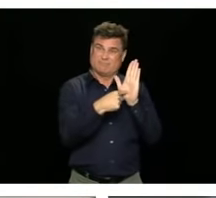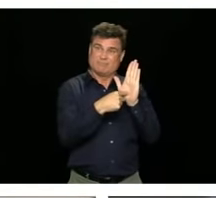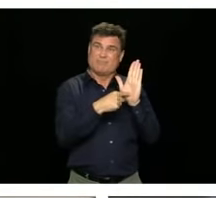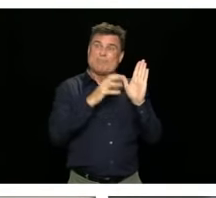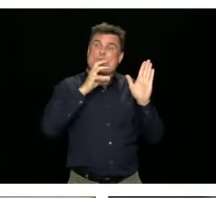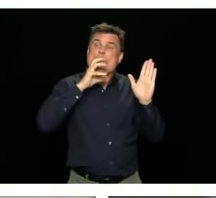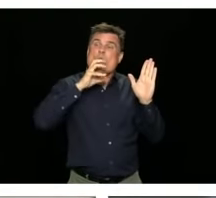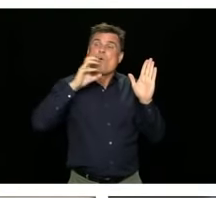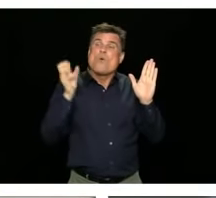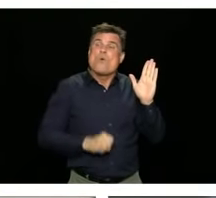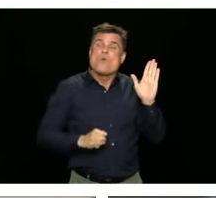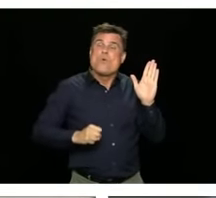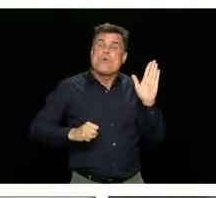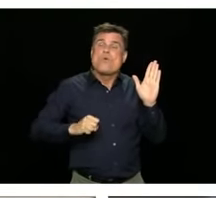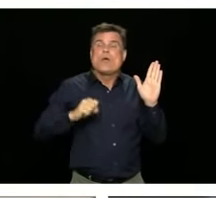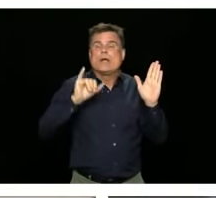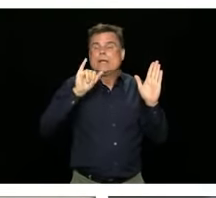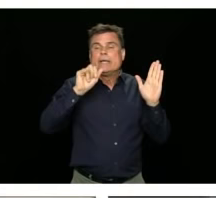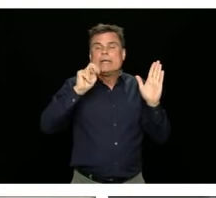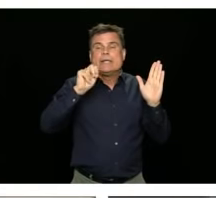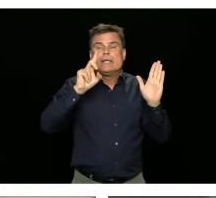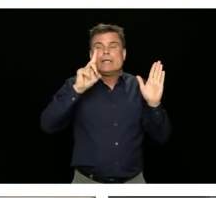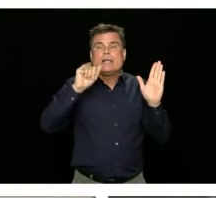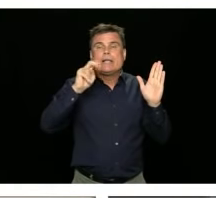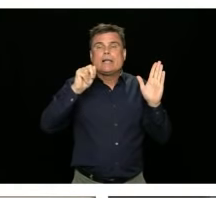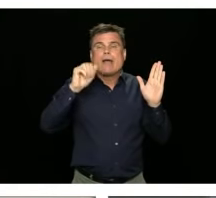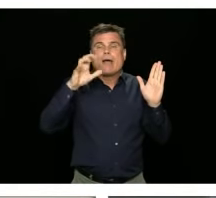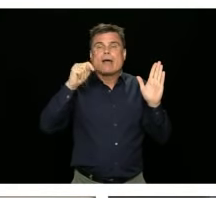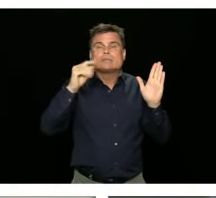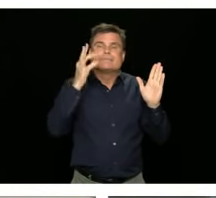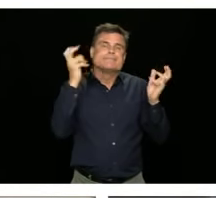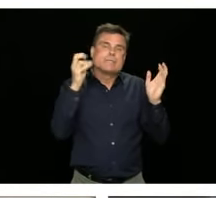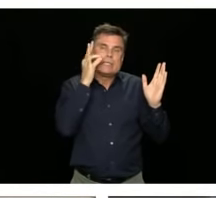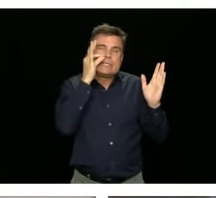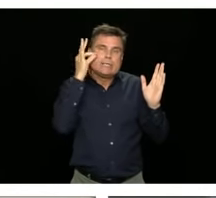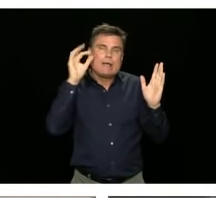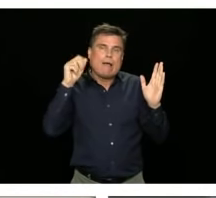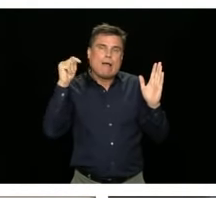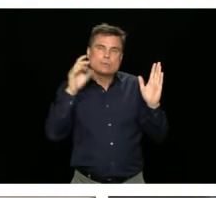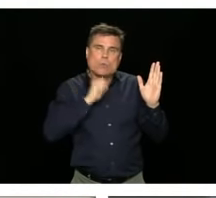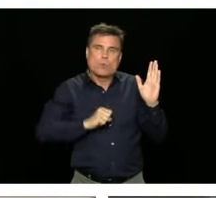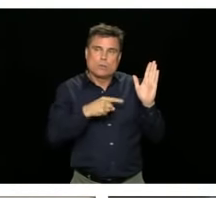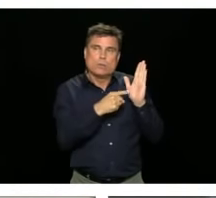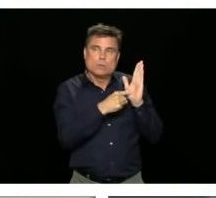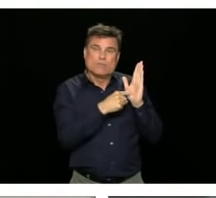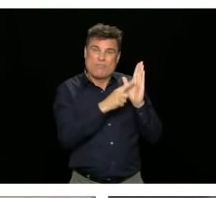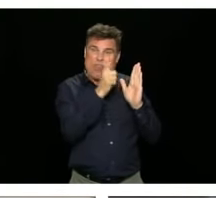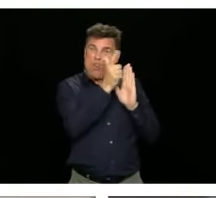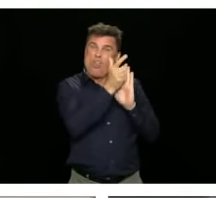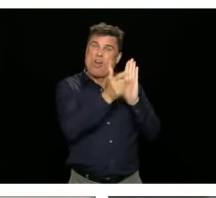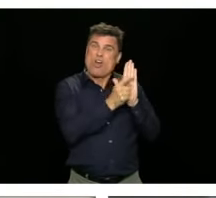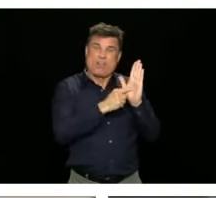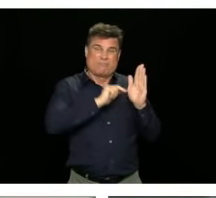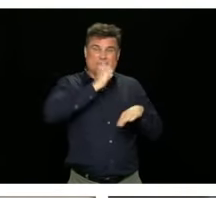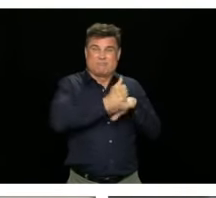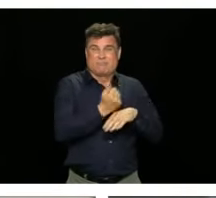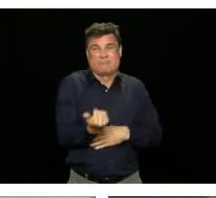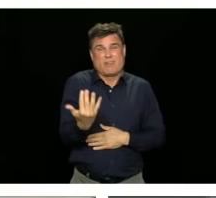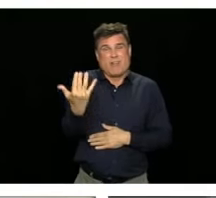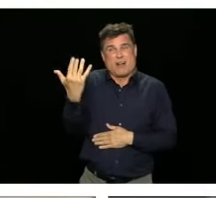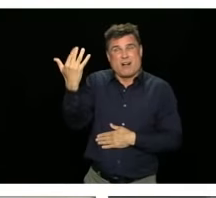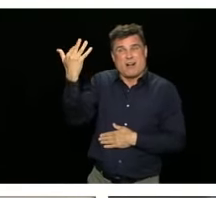a poster child legislation designed to destroy First Nations governance